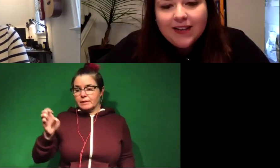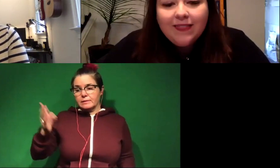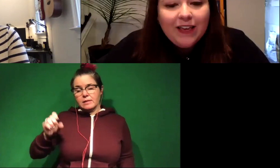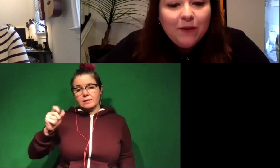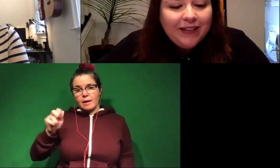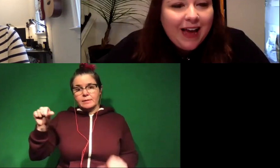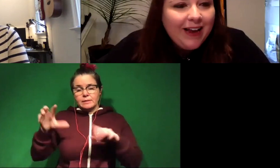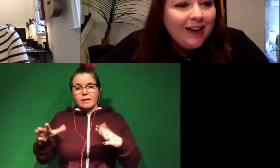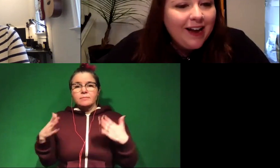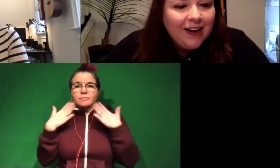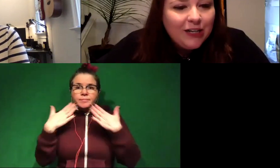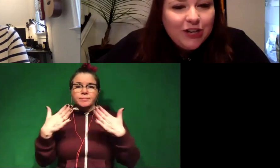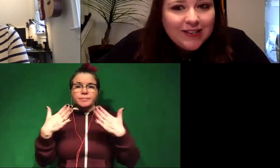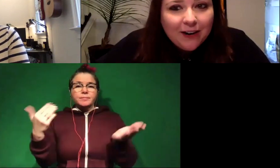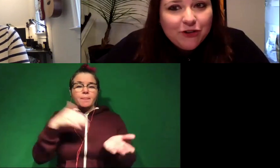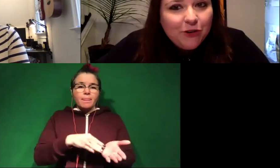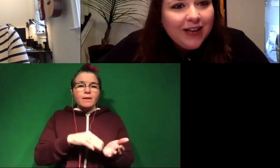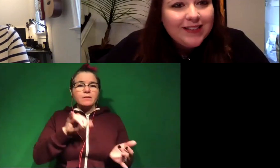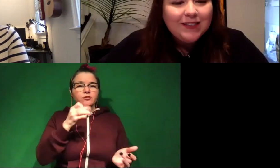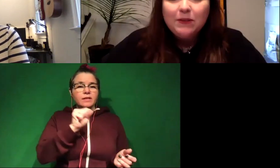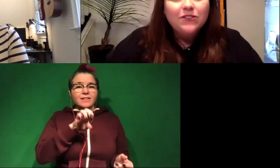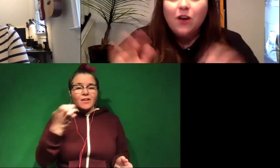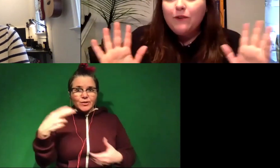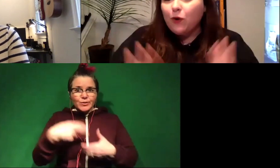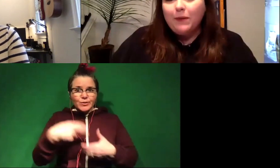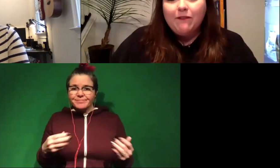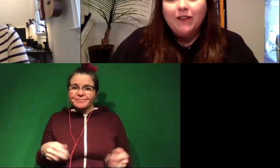paypal.me/skypeascientist. Thank you again, Jess and Erin, for joining us. This has